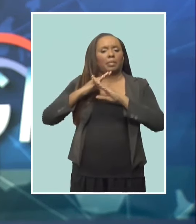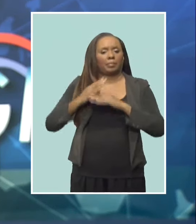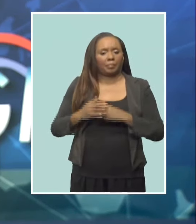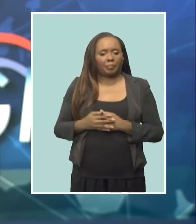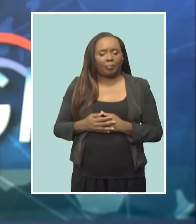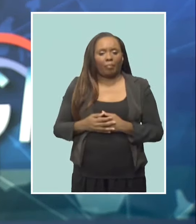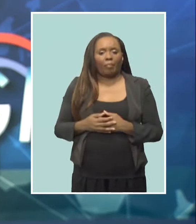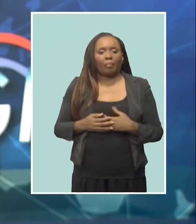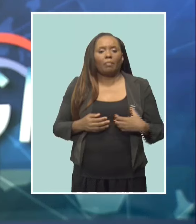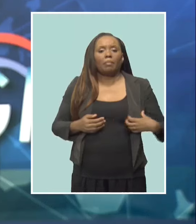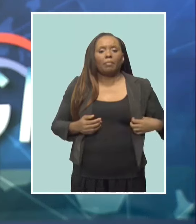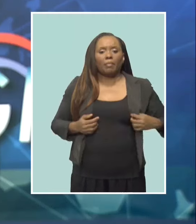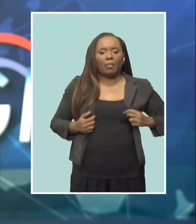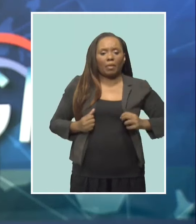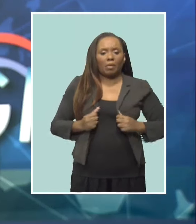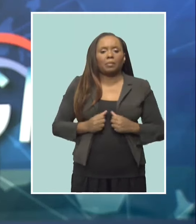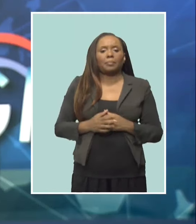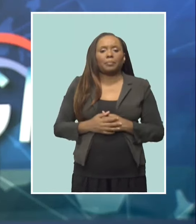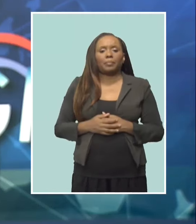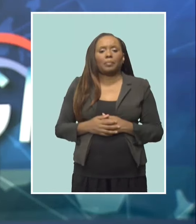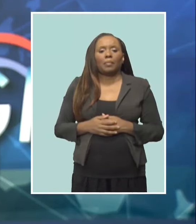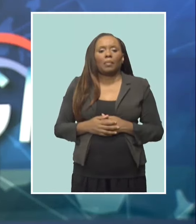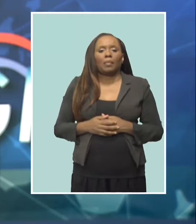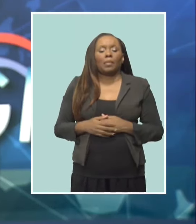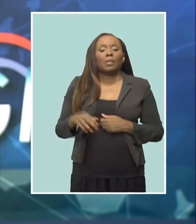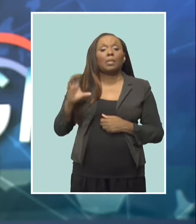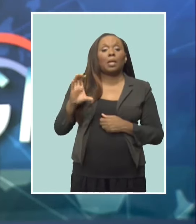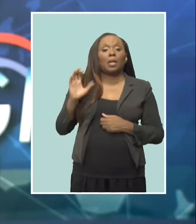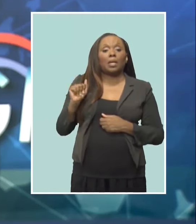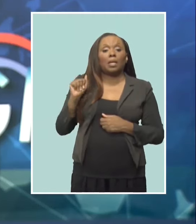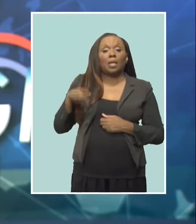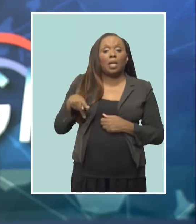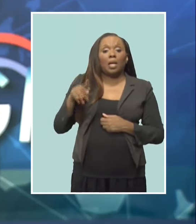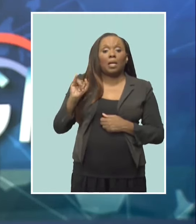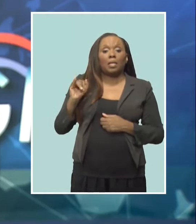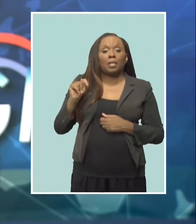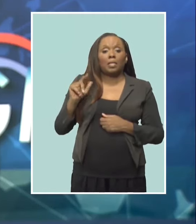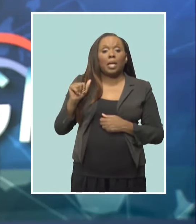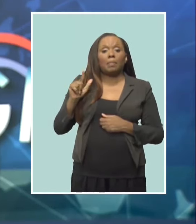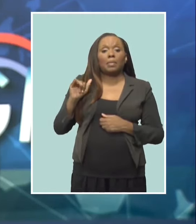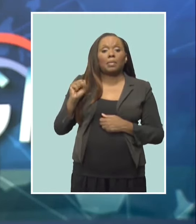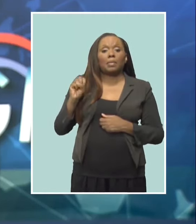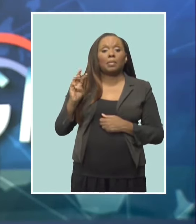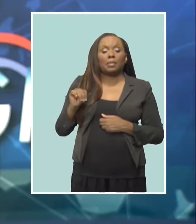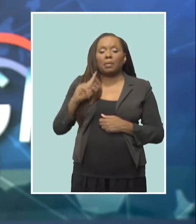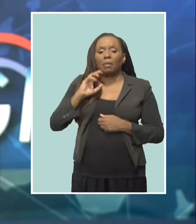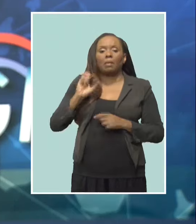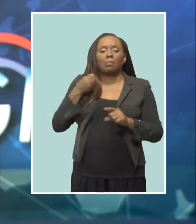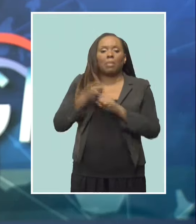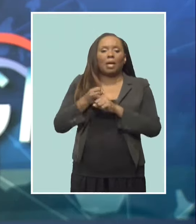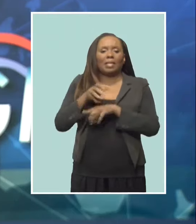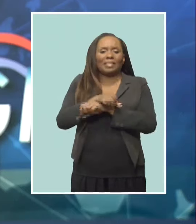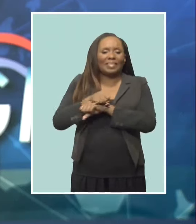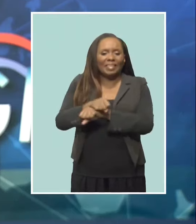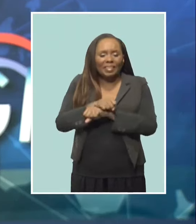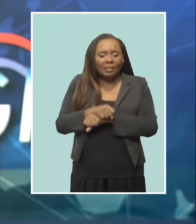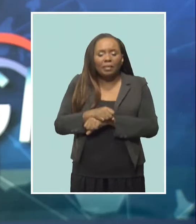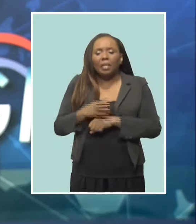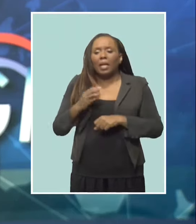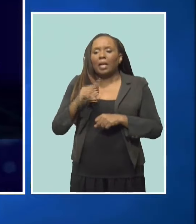ultimately, the capitalism that drove slavery and every era of industrialization thereafter has been about wealth